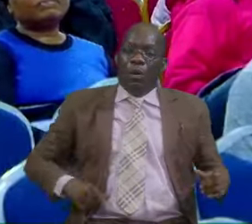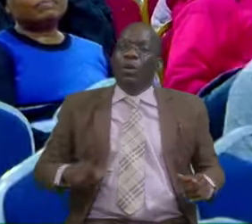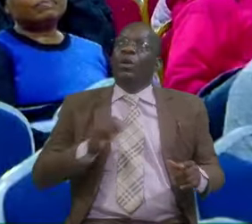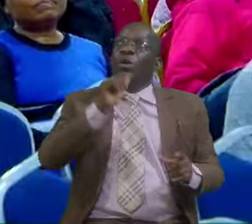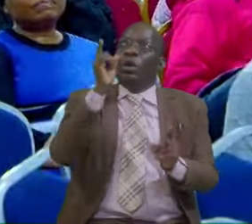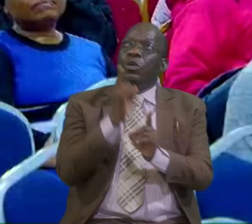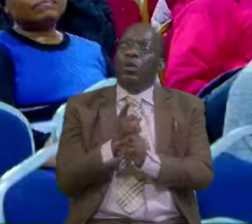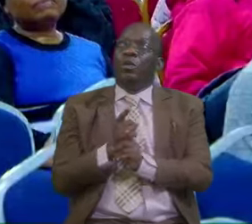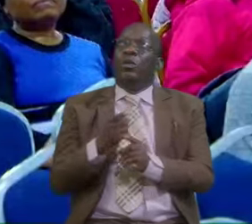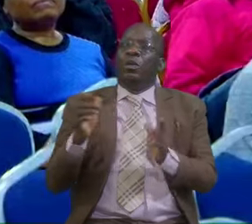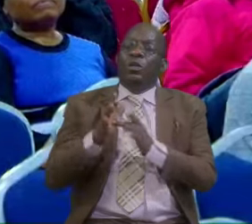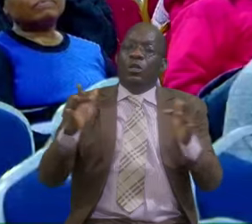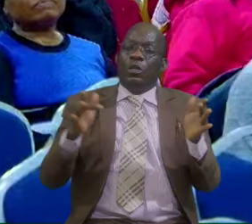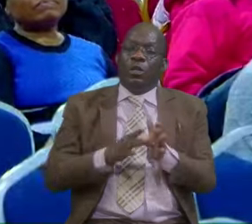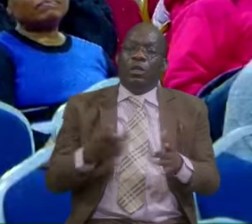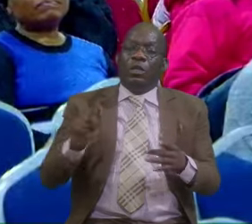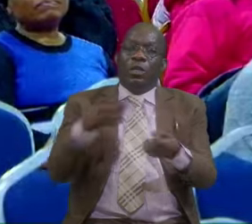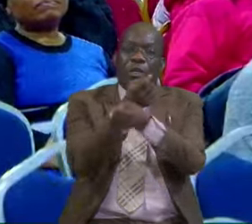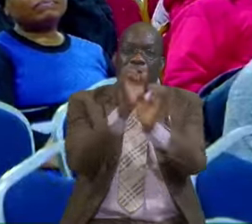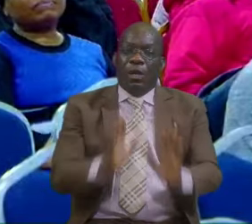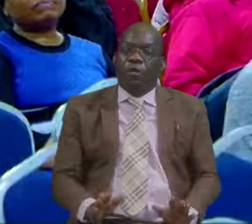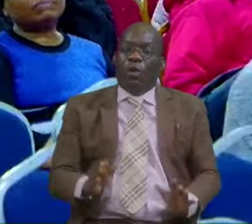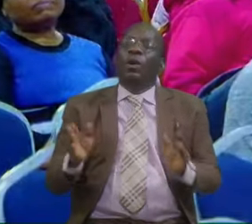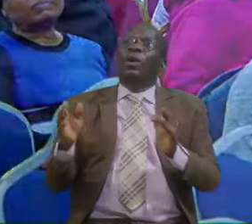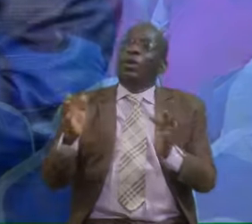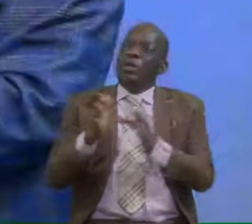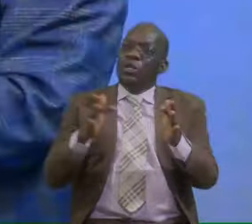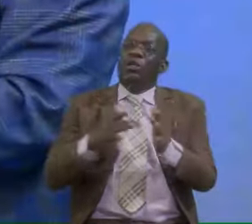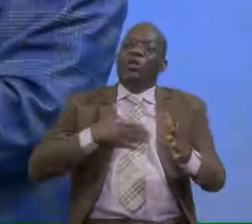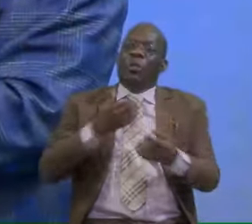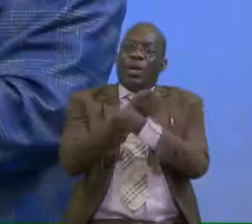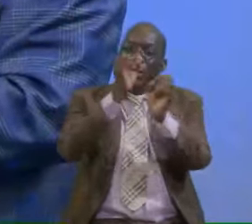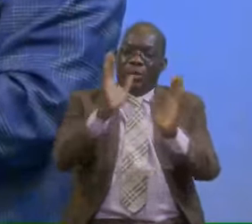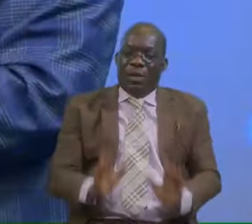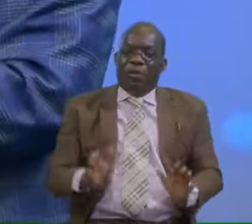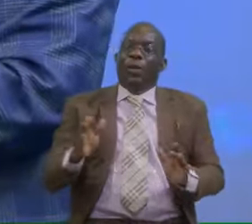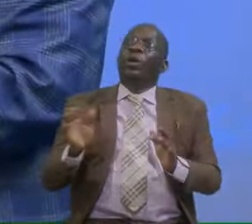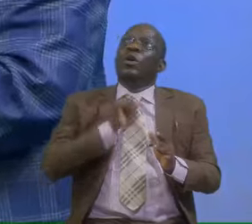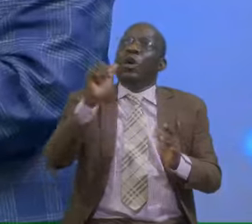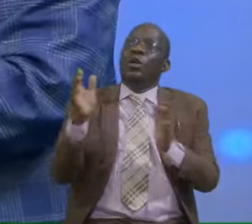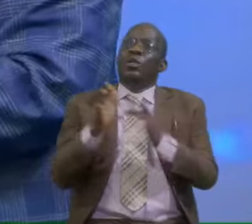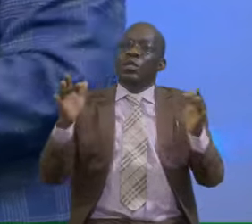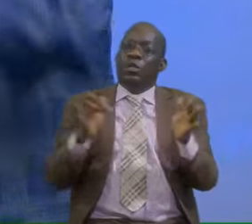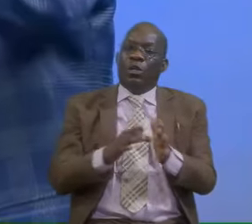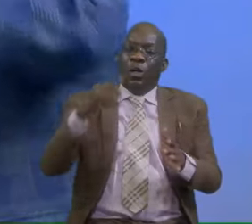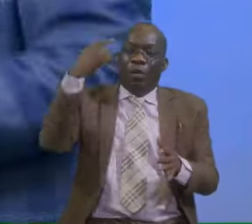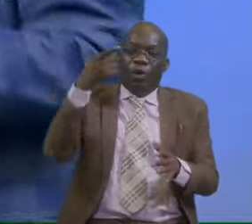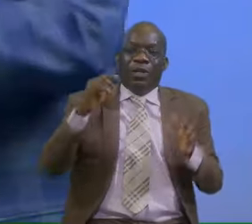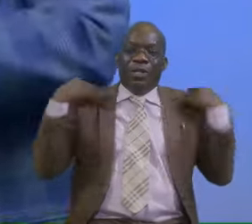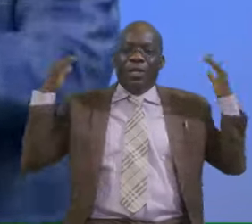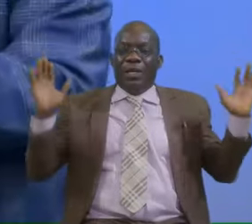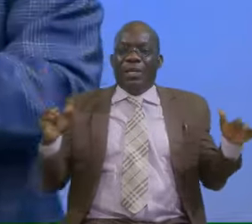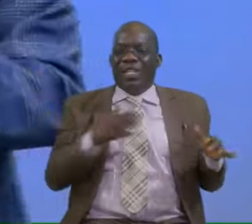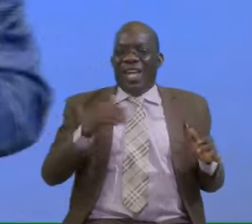Savior, is my Savior. It's not Jesus the Lord alone for the angels and men.